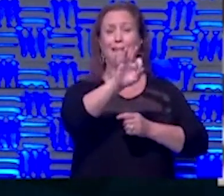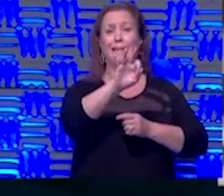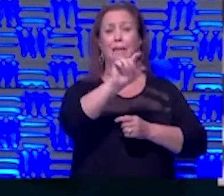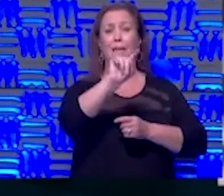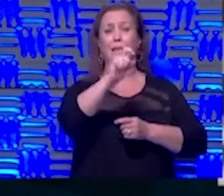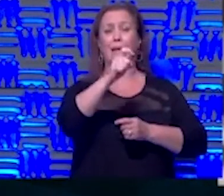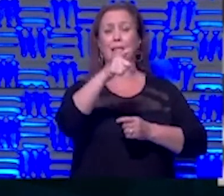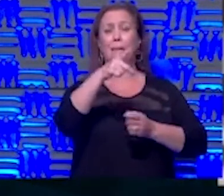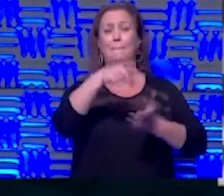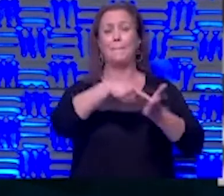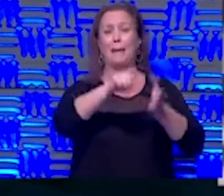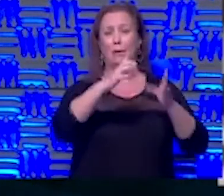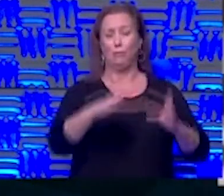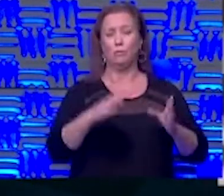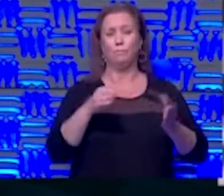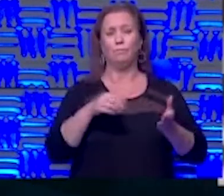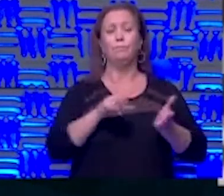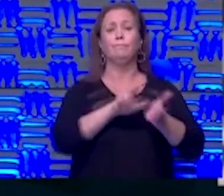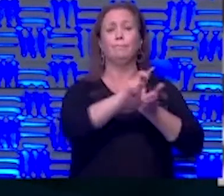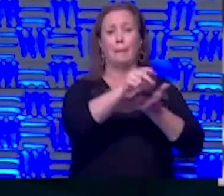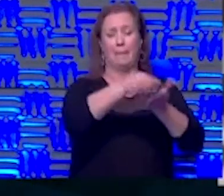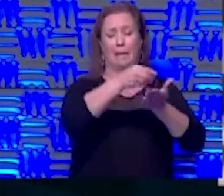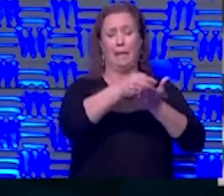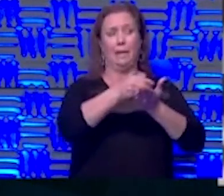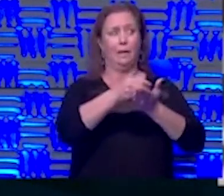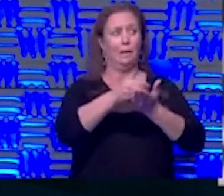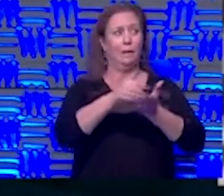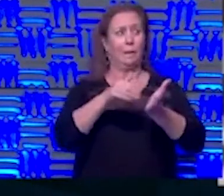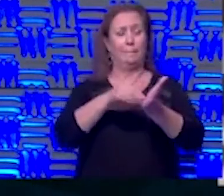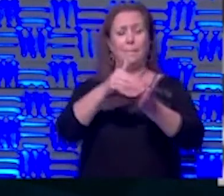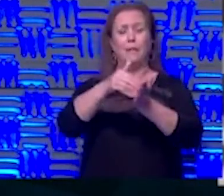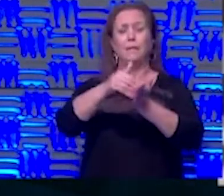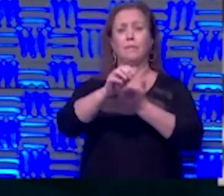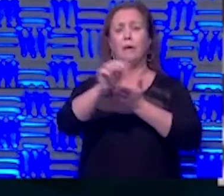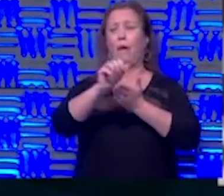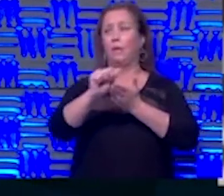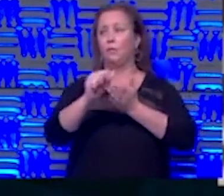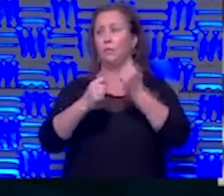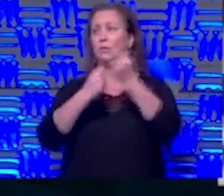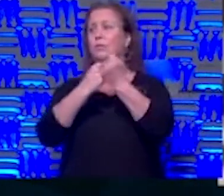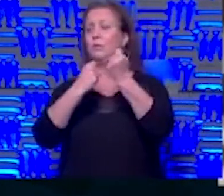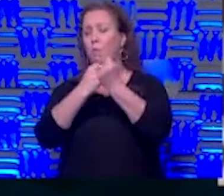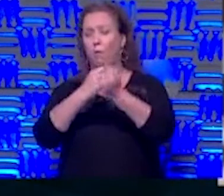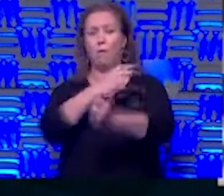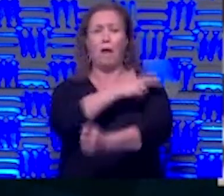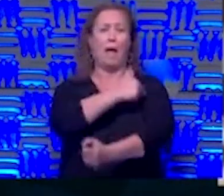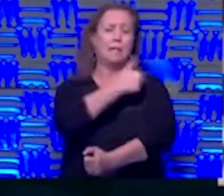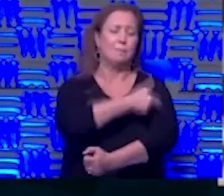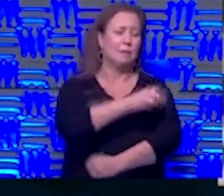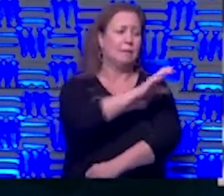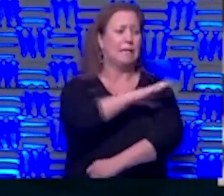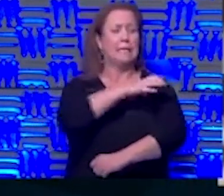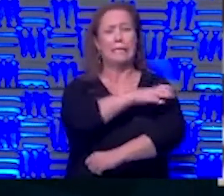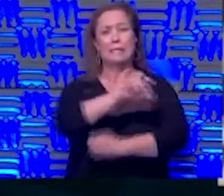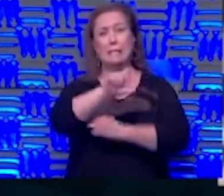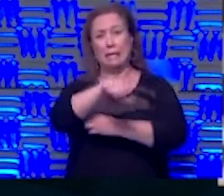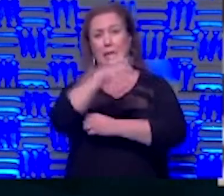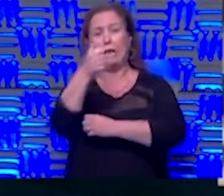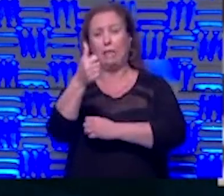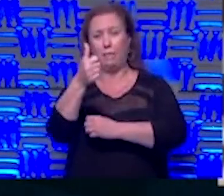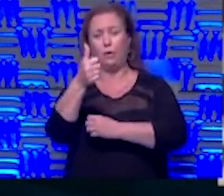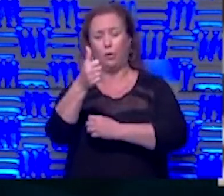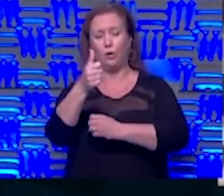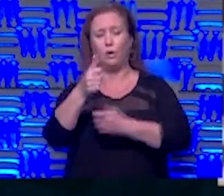from the borrowers of this country, but we put millions, hundreds of millions of dollars to support hospitals and clinics and other healthcare providers